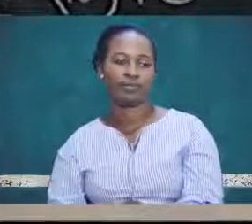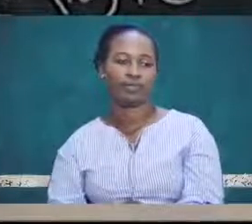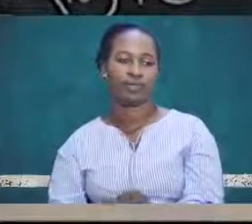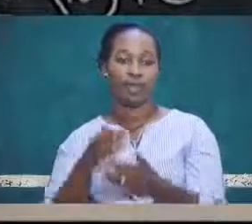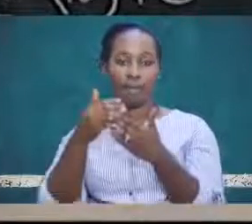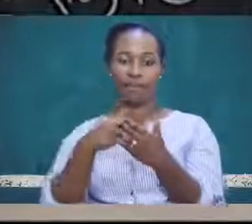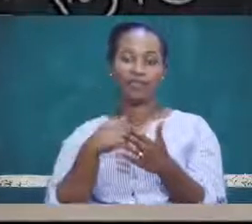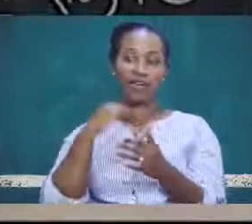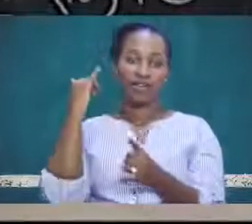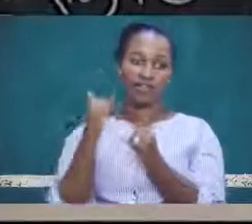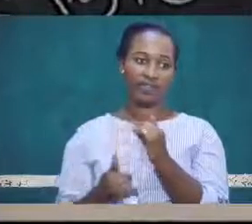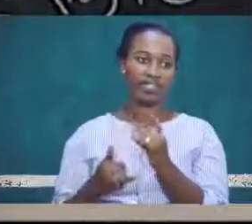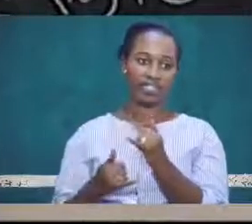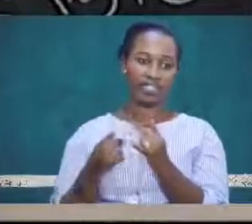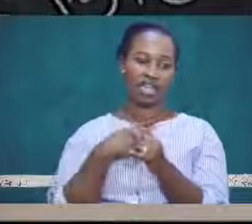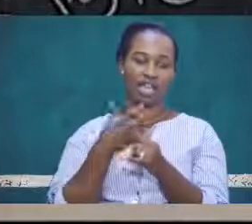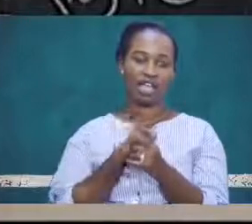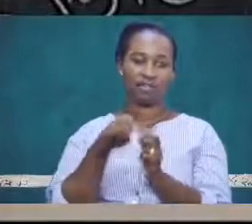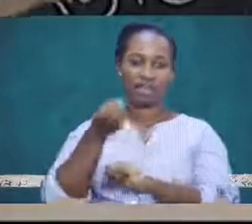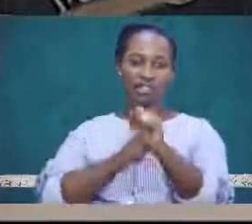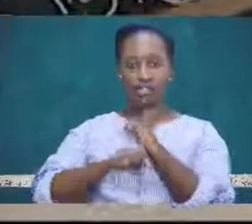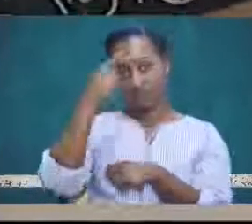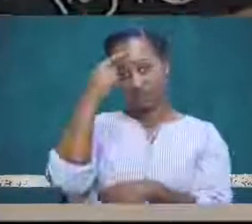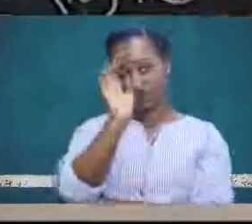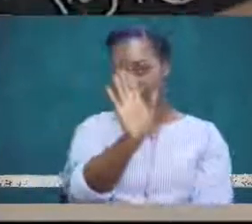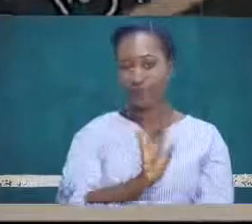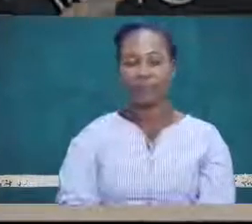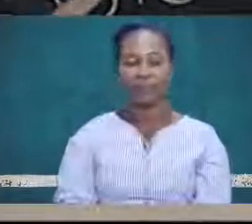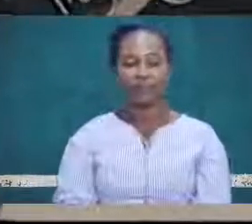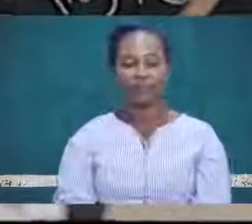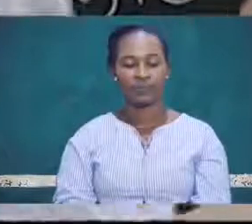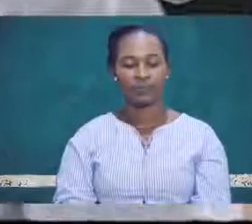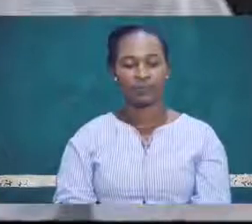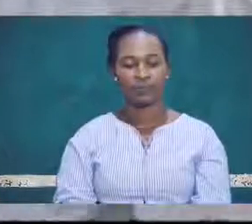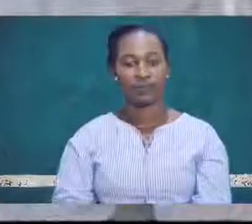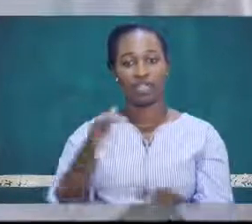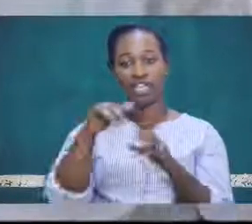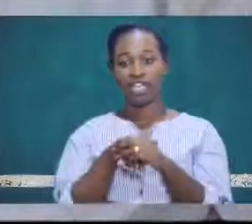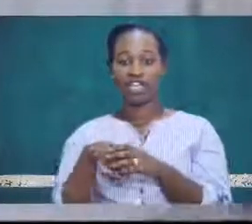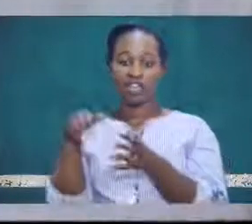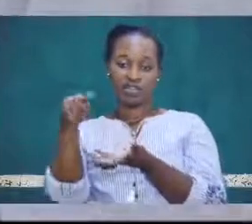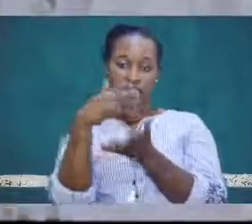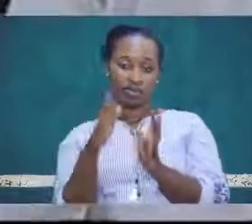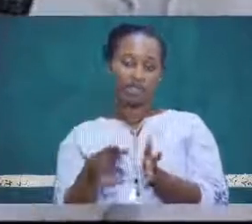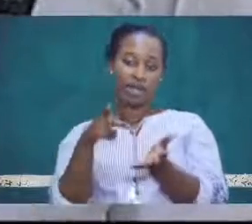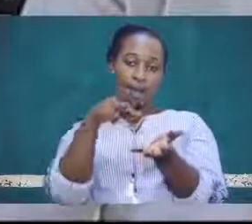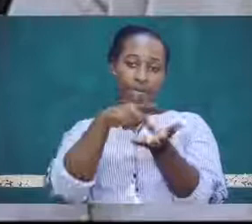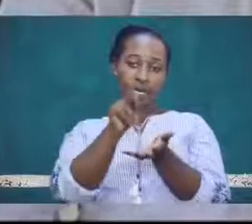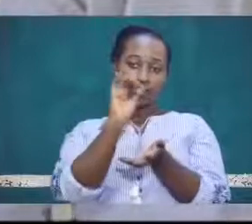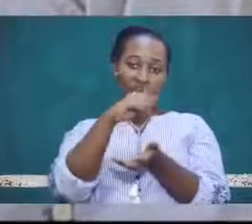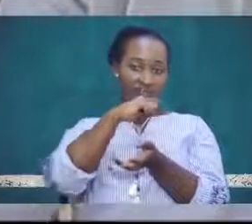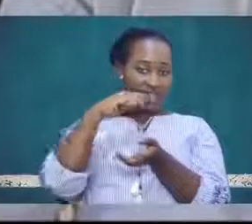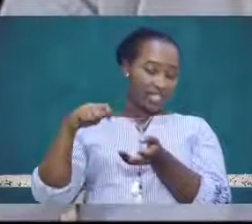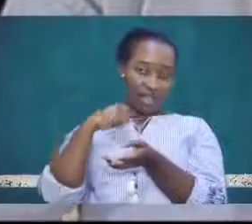I finish up, I have an activity for you. In a local market, when the price of beef is this,